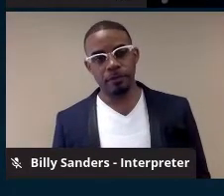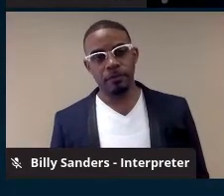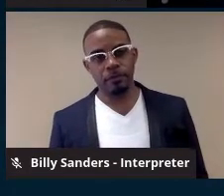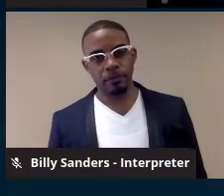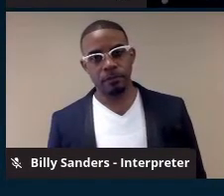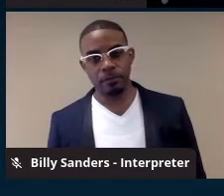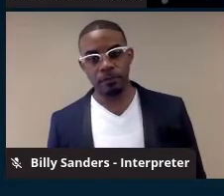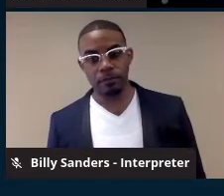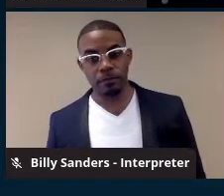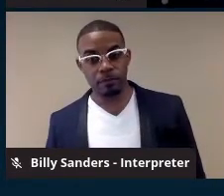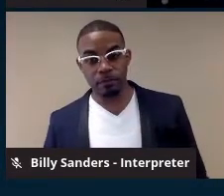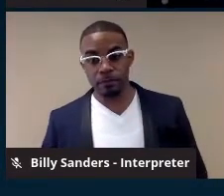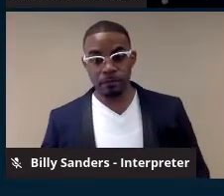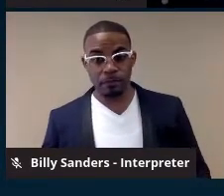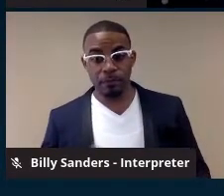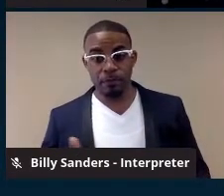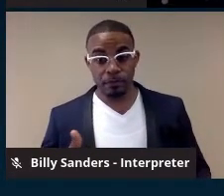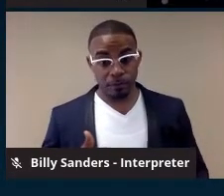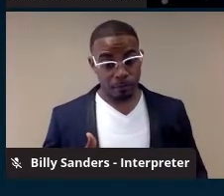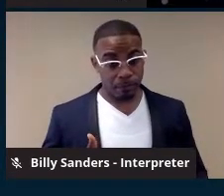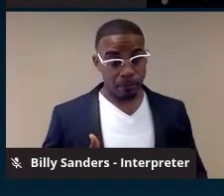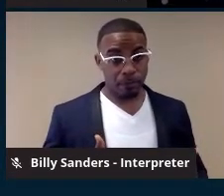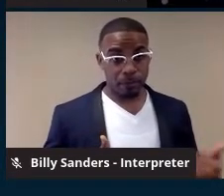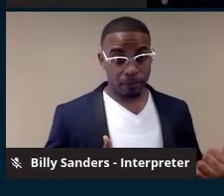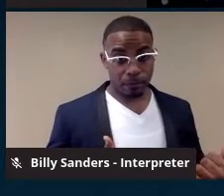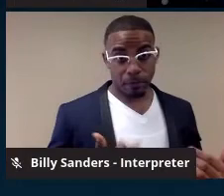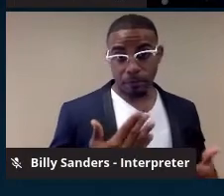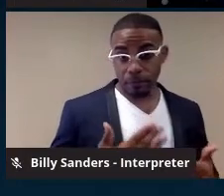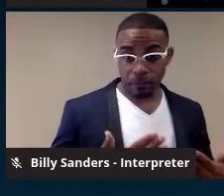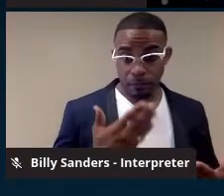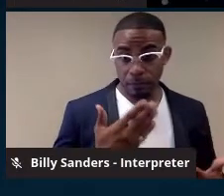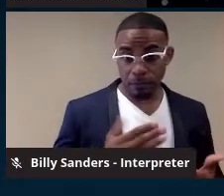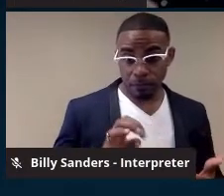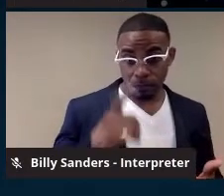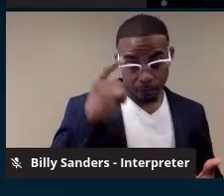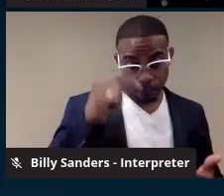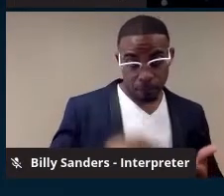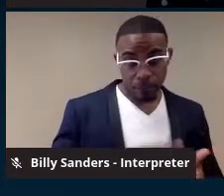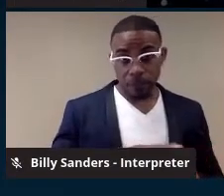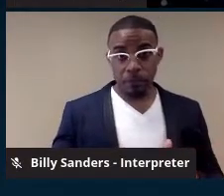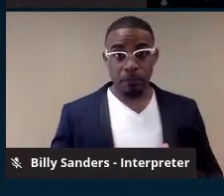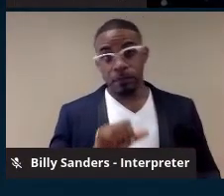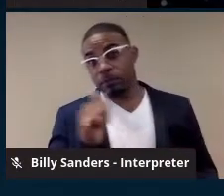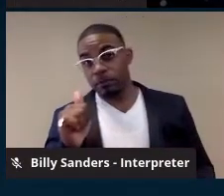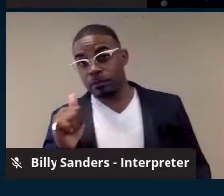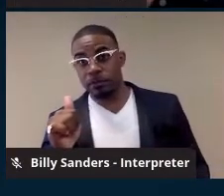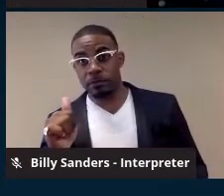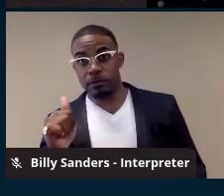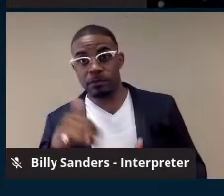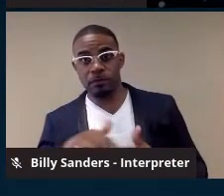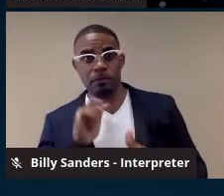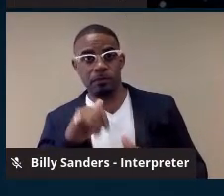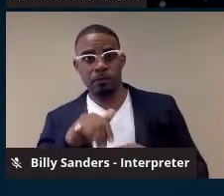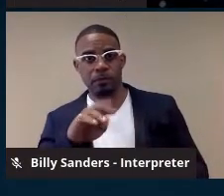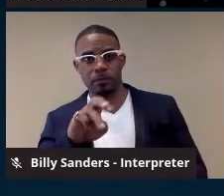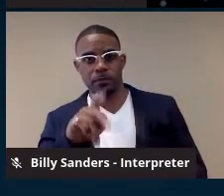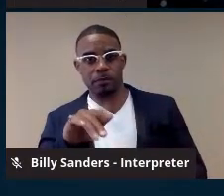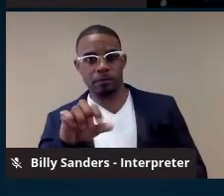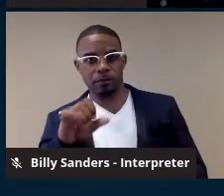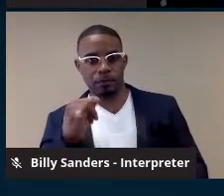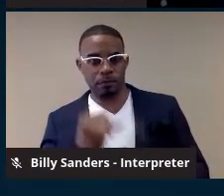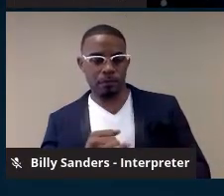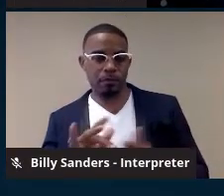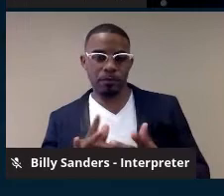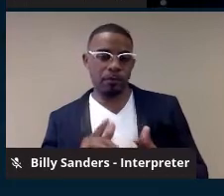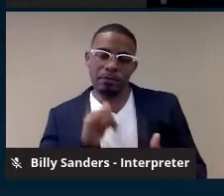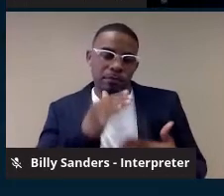And as I said, I had some of the code for this on another repo, which is an Umbraco site. So it's not